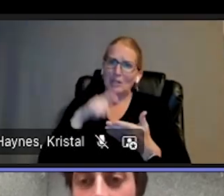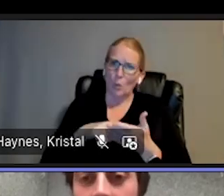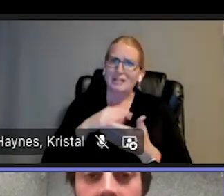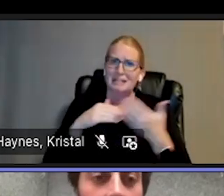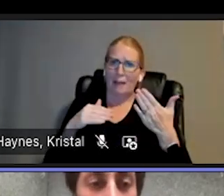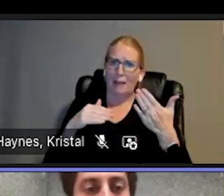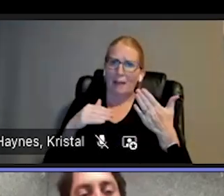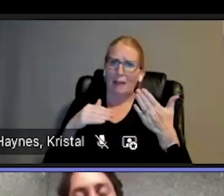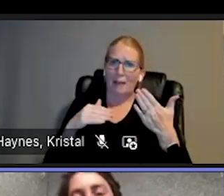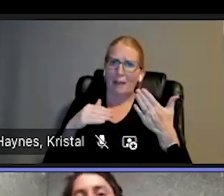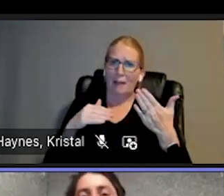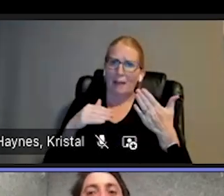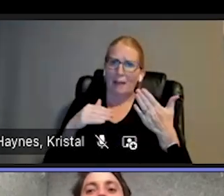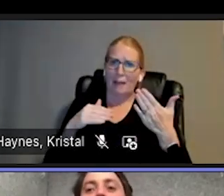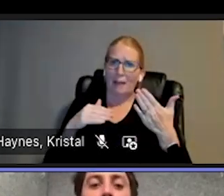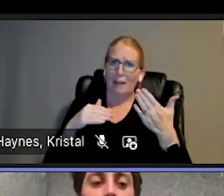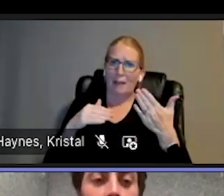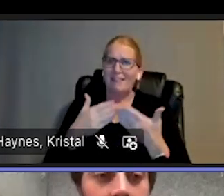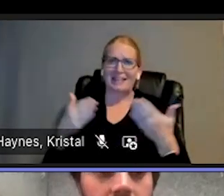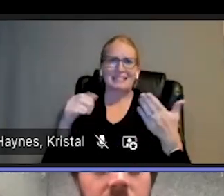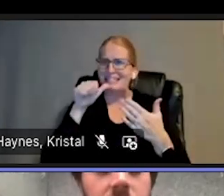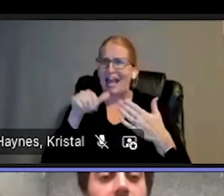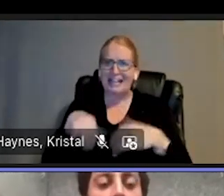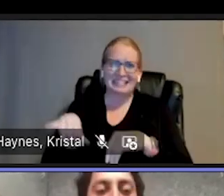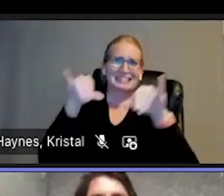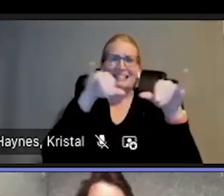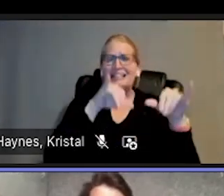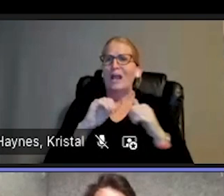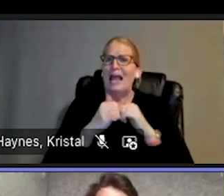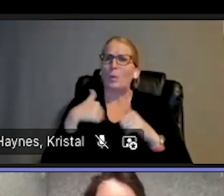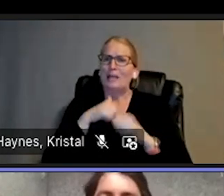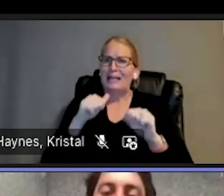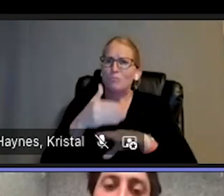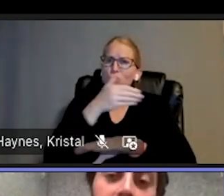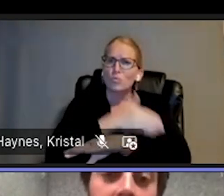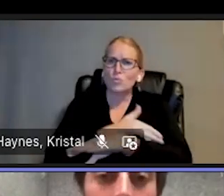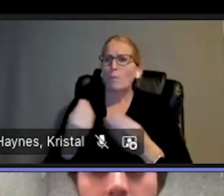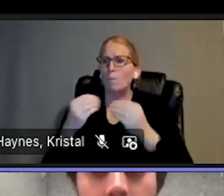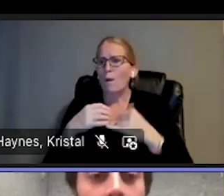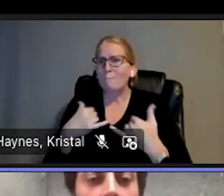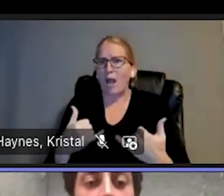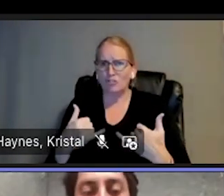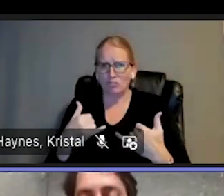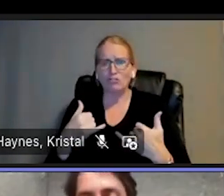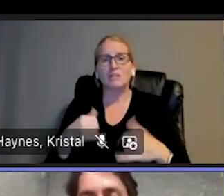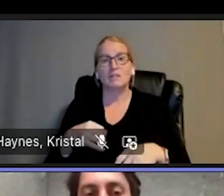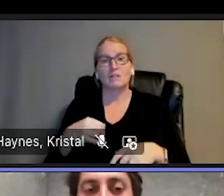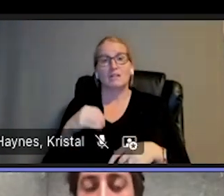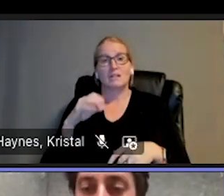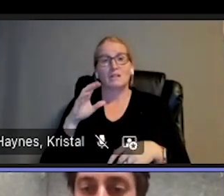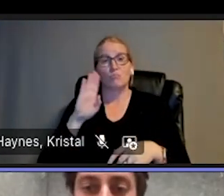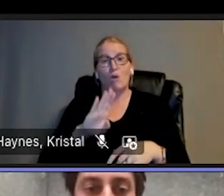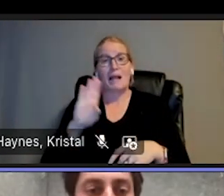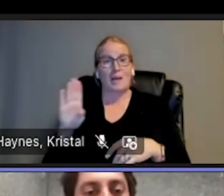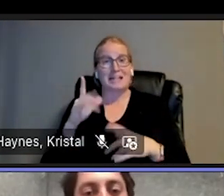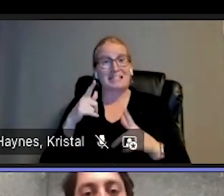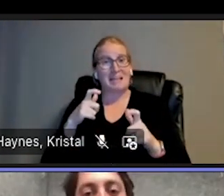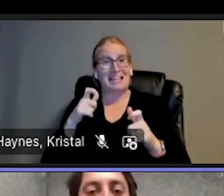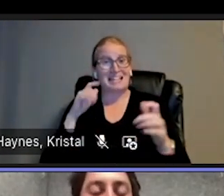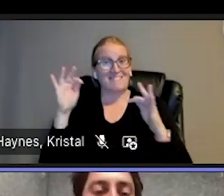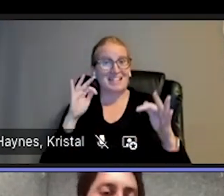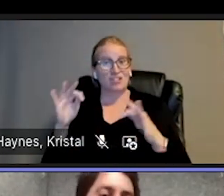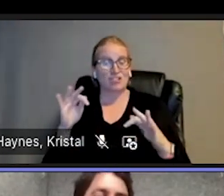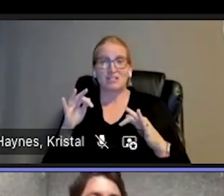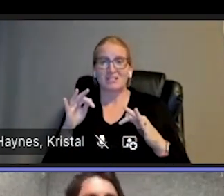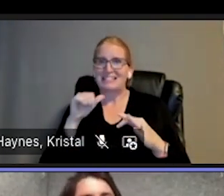or improved or modernized. For one, broadband speed definitions and deployment parameters are not fully cohesive across the statutes.